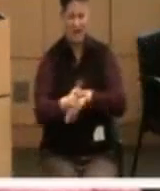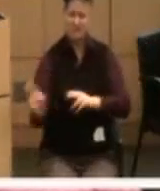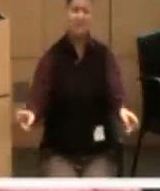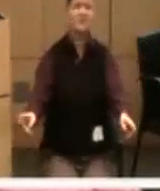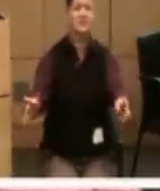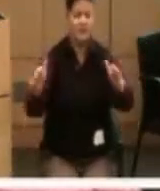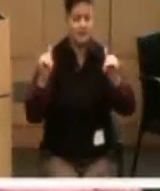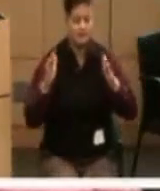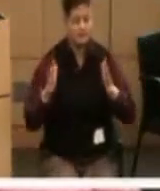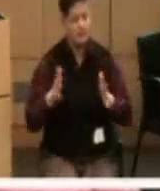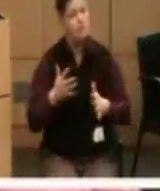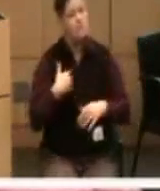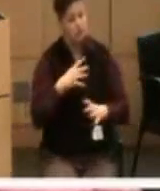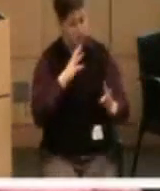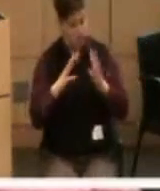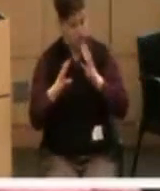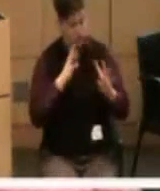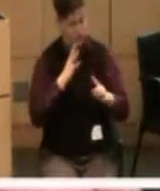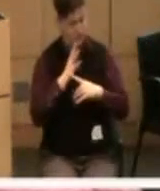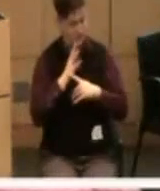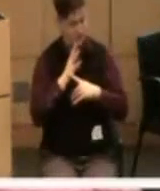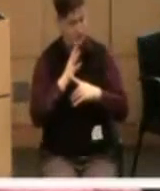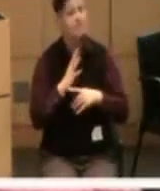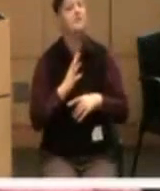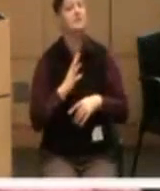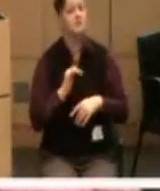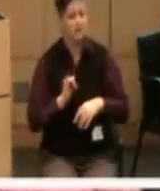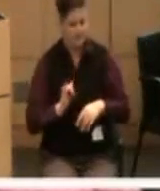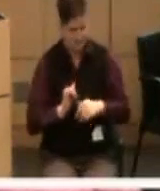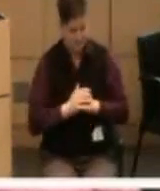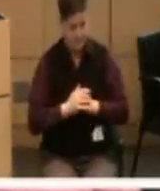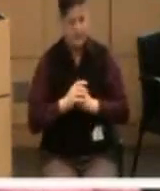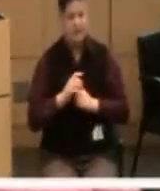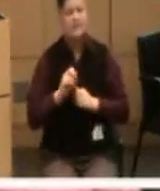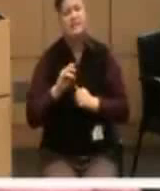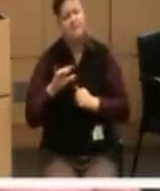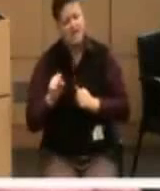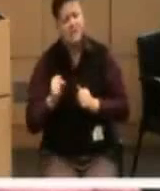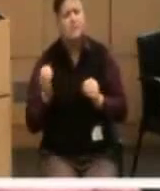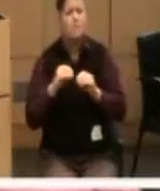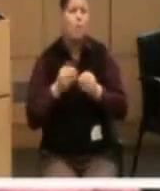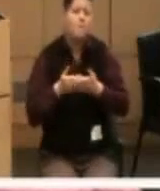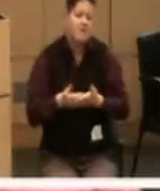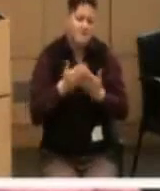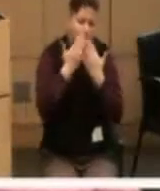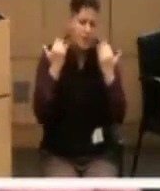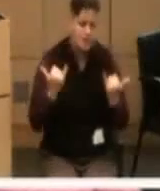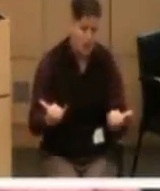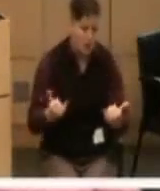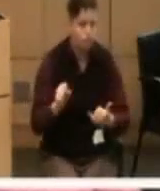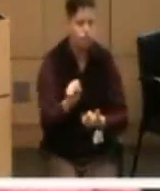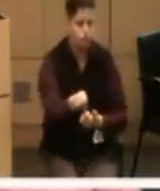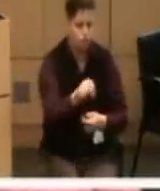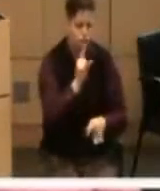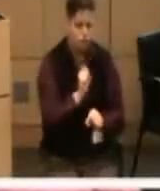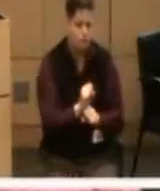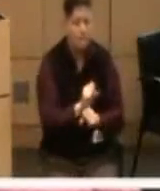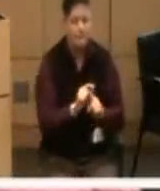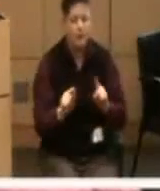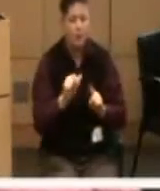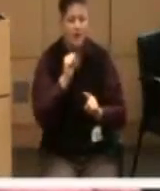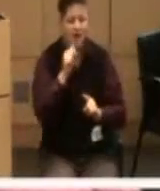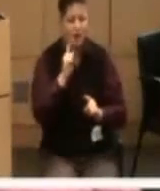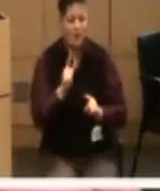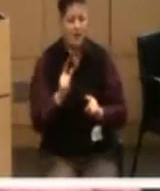But devices have gotten much friendlier, baby friendly. But we're not quite